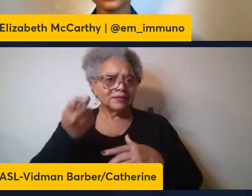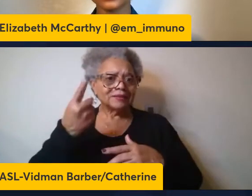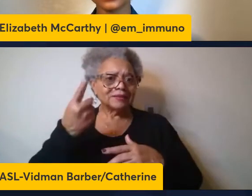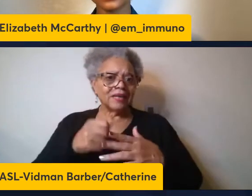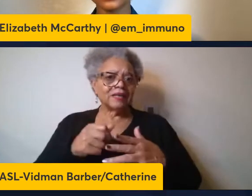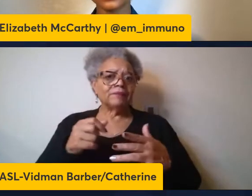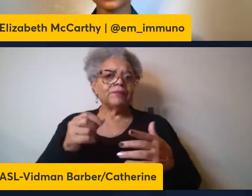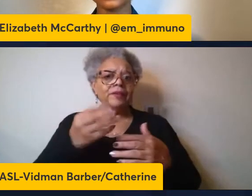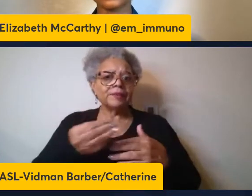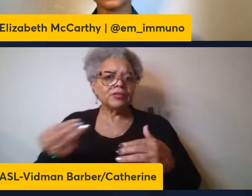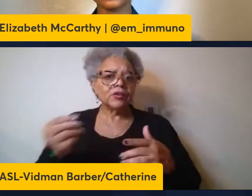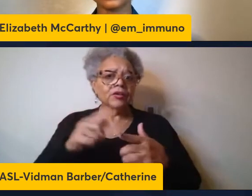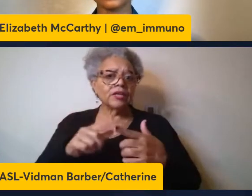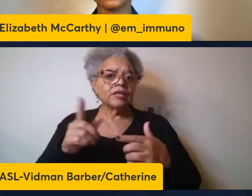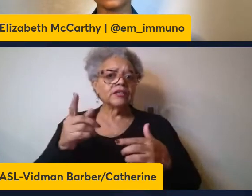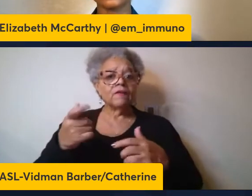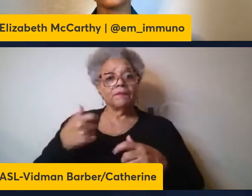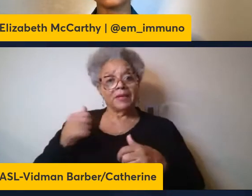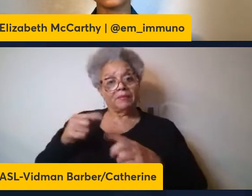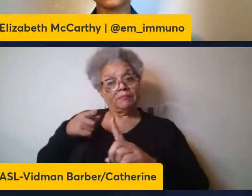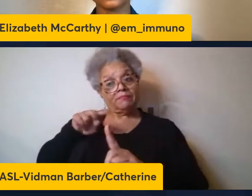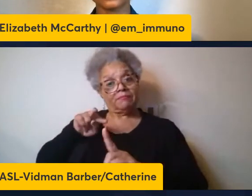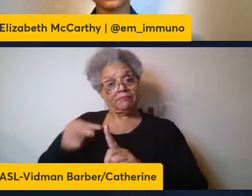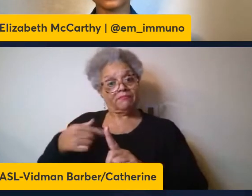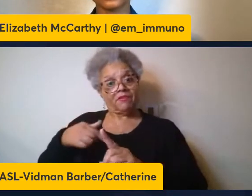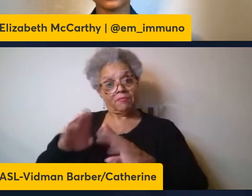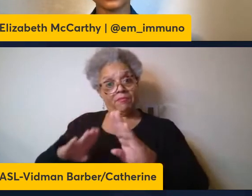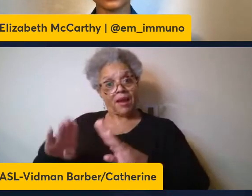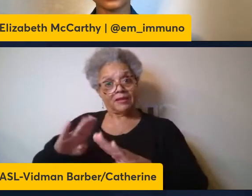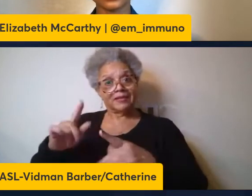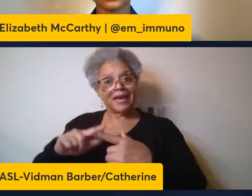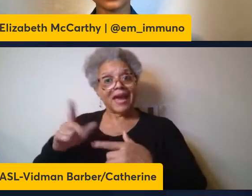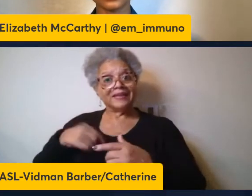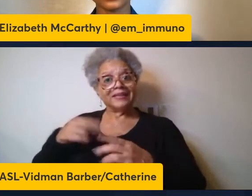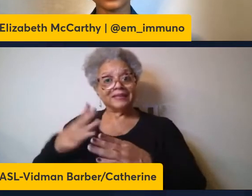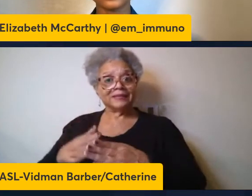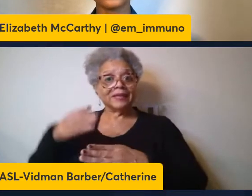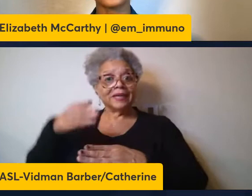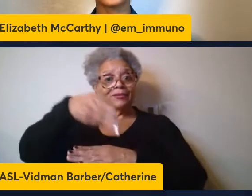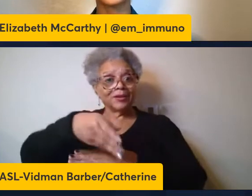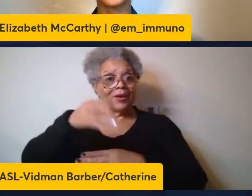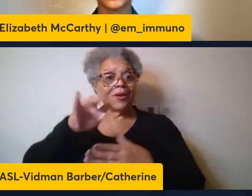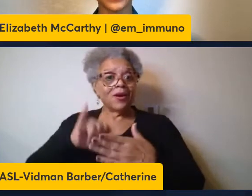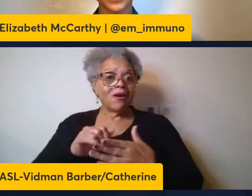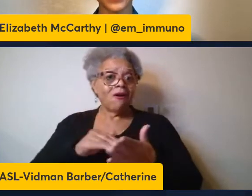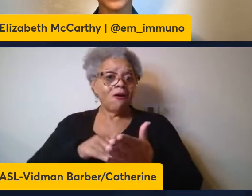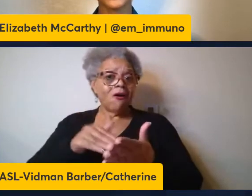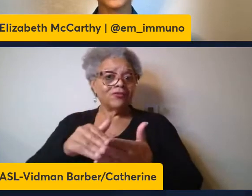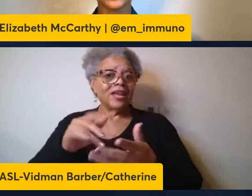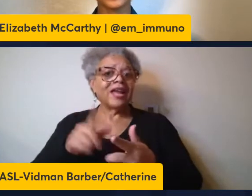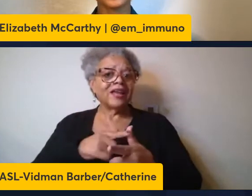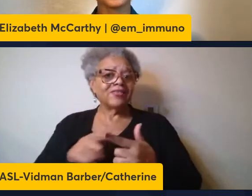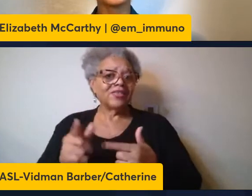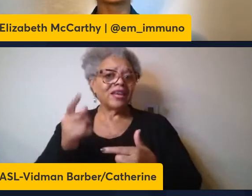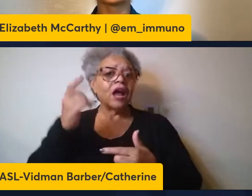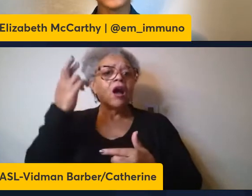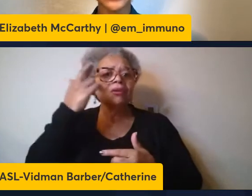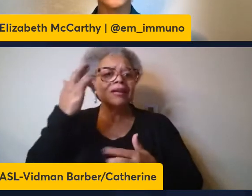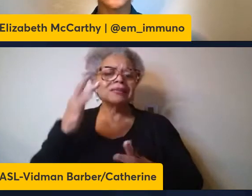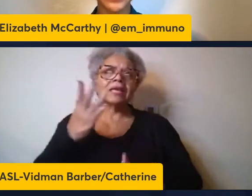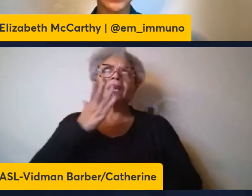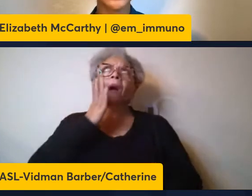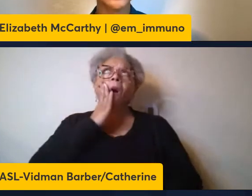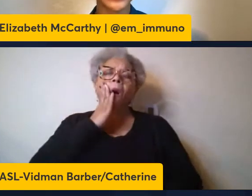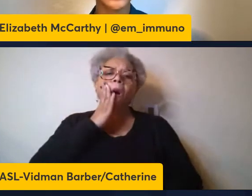like, definitely for myself, coming from a biology point of view, I feel like I did skip across all of the theory a lot of the time. And then later on, I realized, oh, like